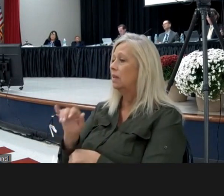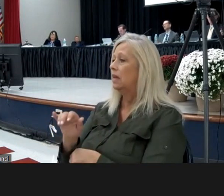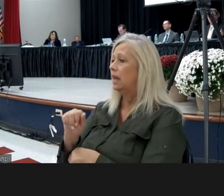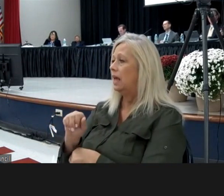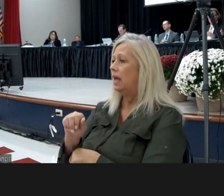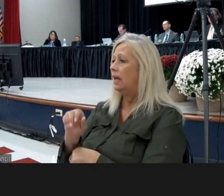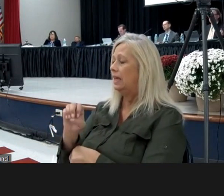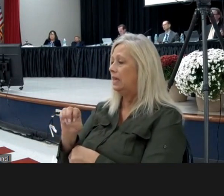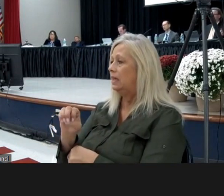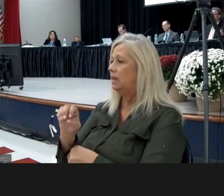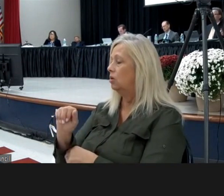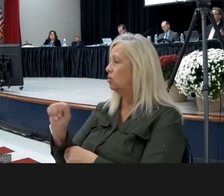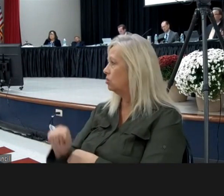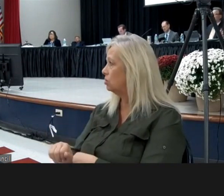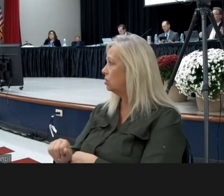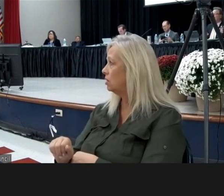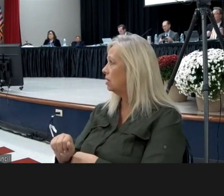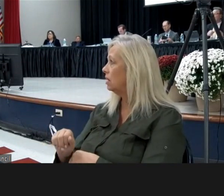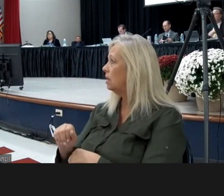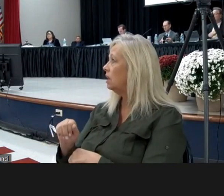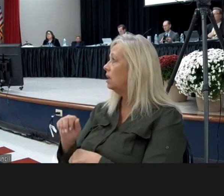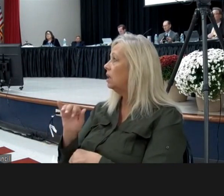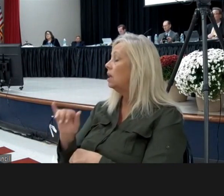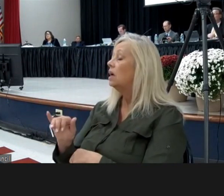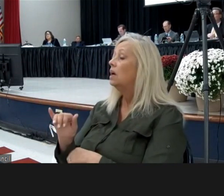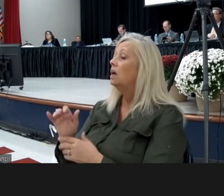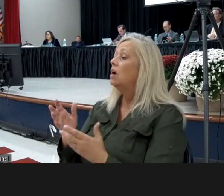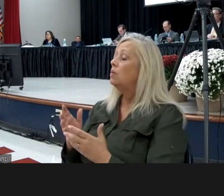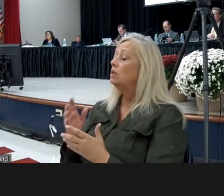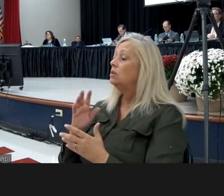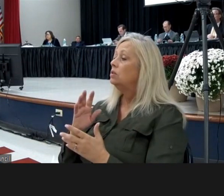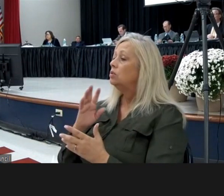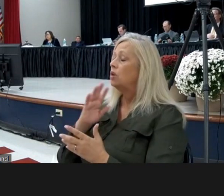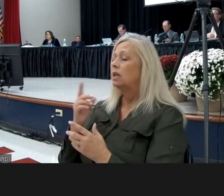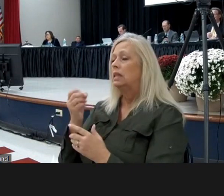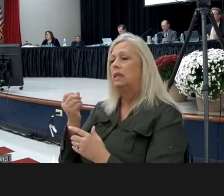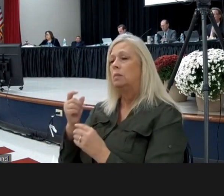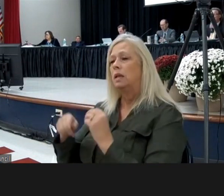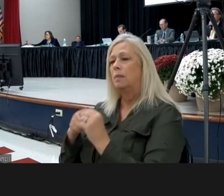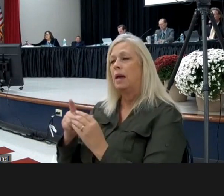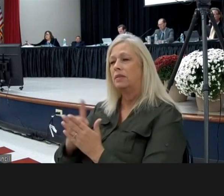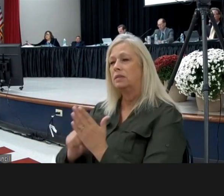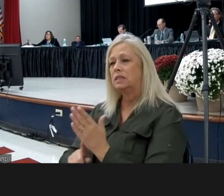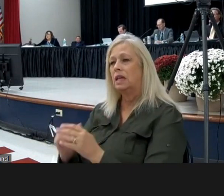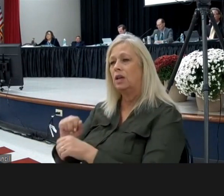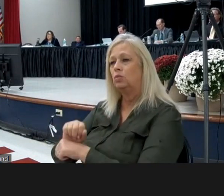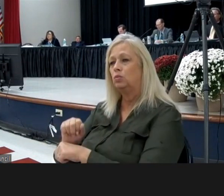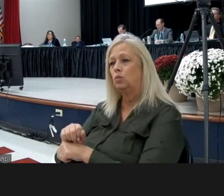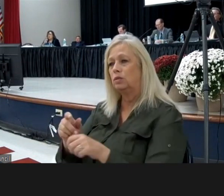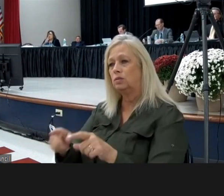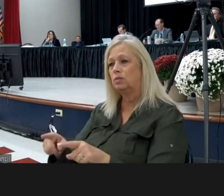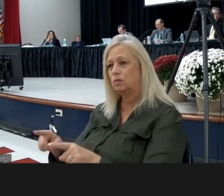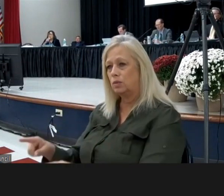My component of the presentation today is to talk a little bit about the design work that's been going on and